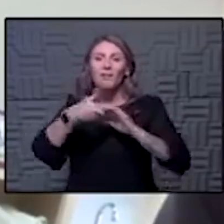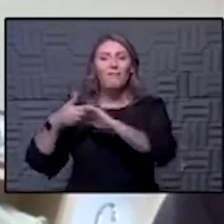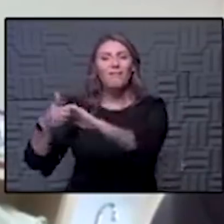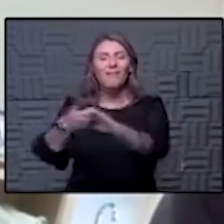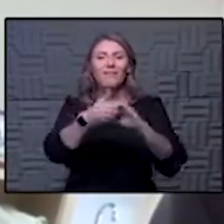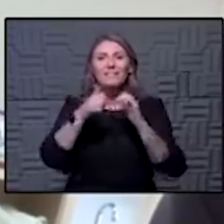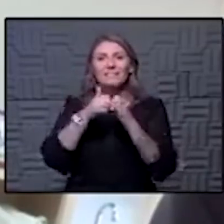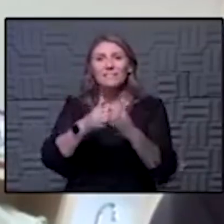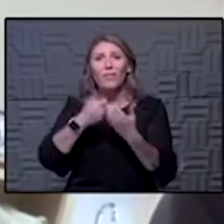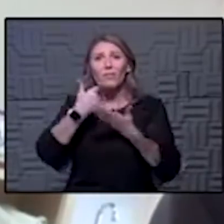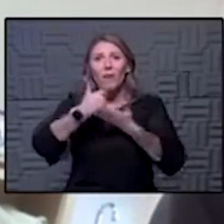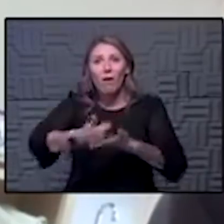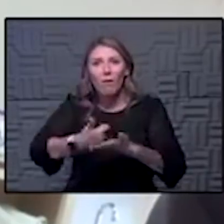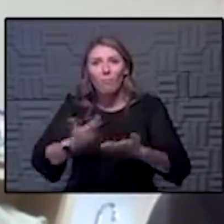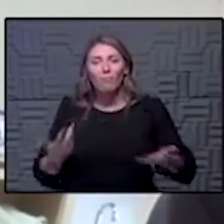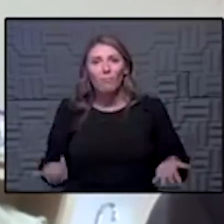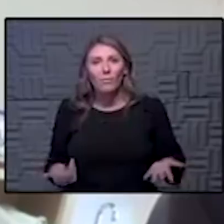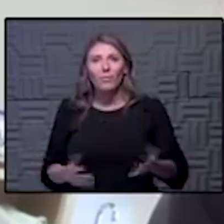out.